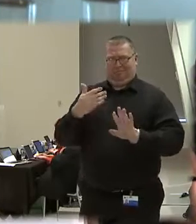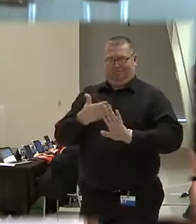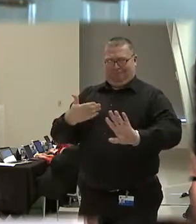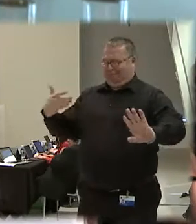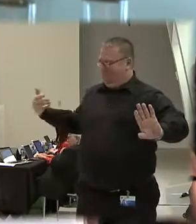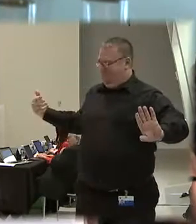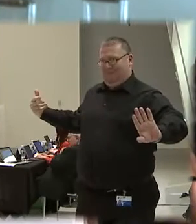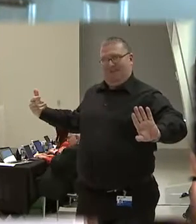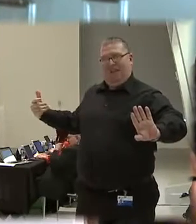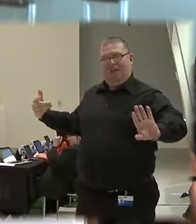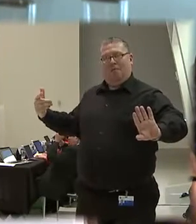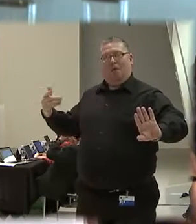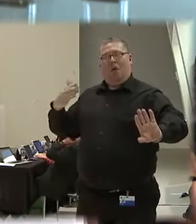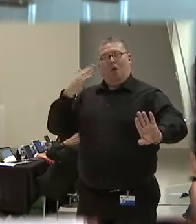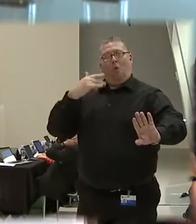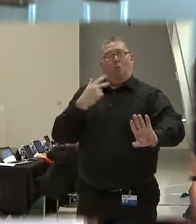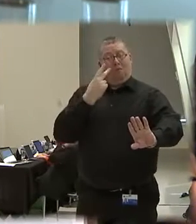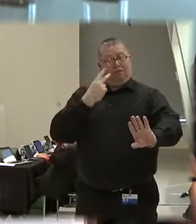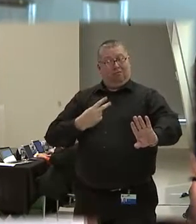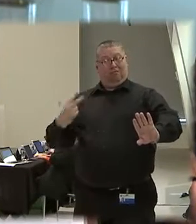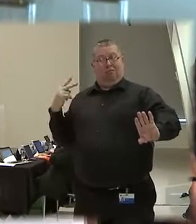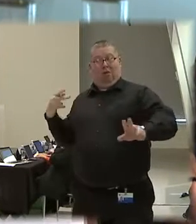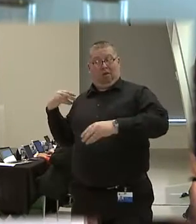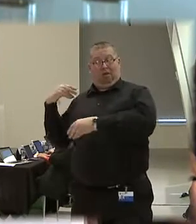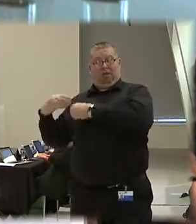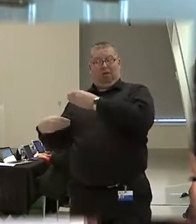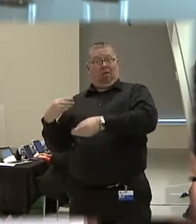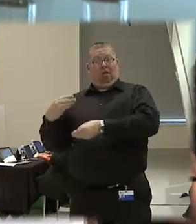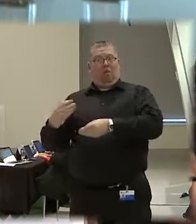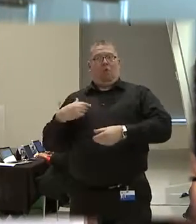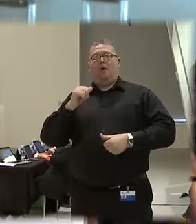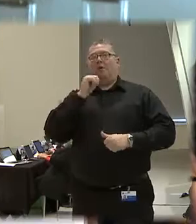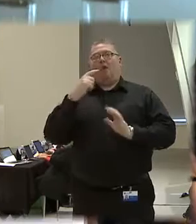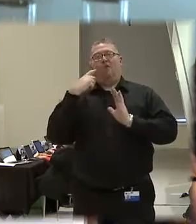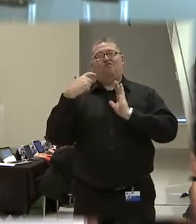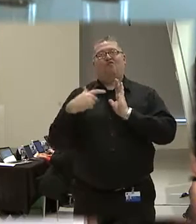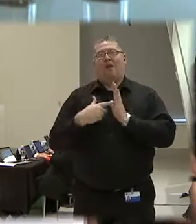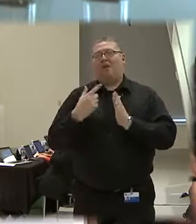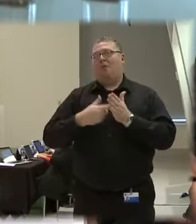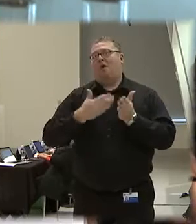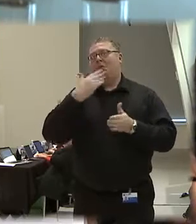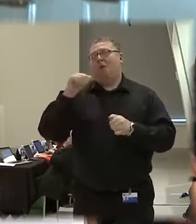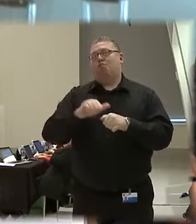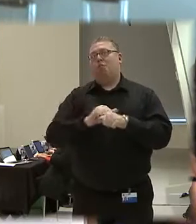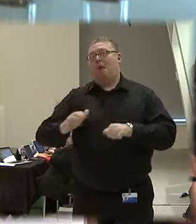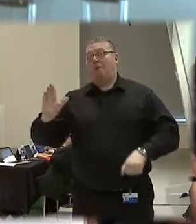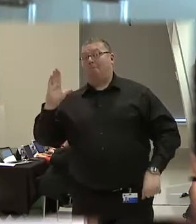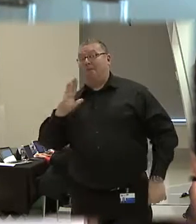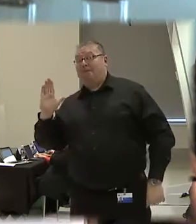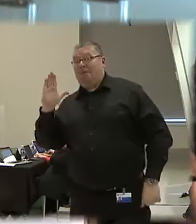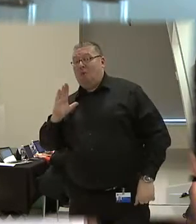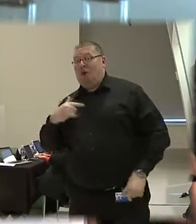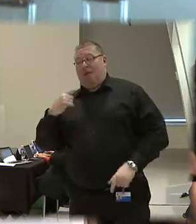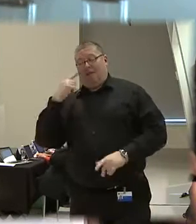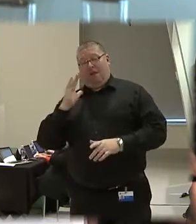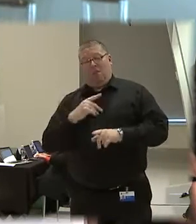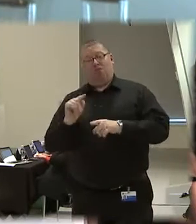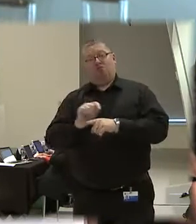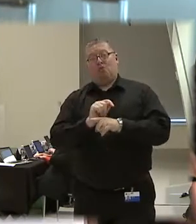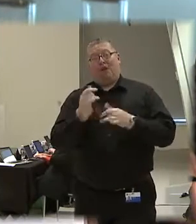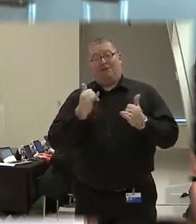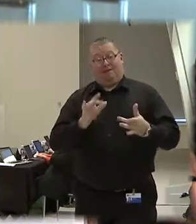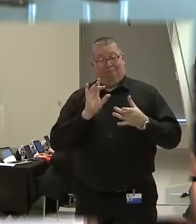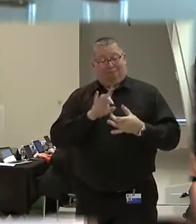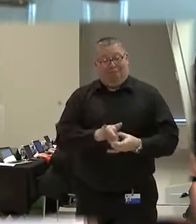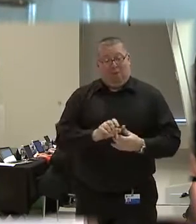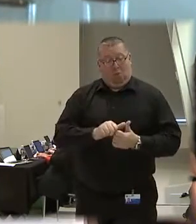I think there's legacy that goes along with it. I think there's a lack of recognition of best practices. And I think that the training that goes along